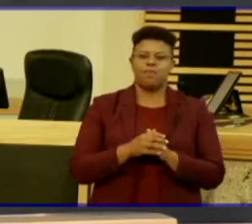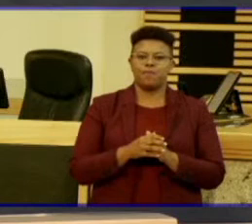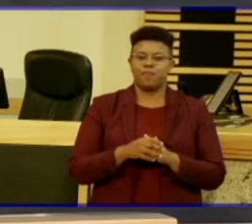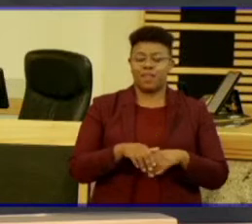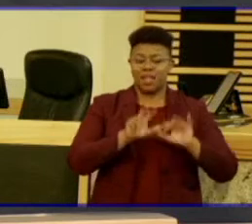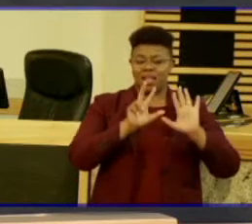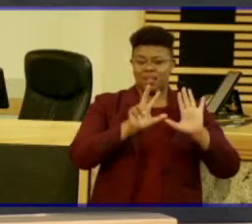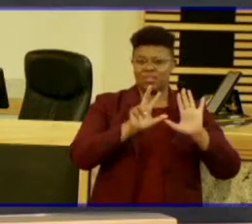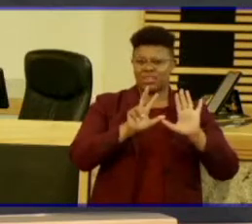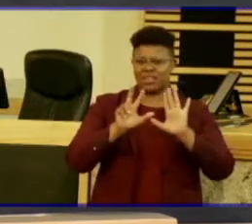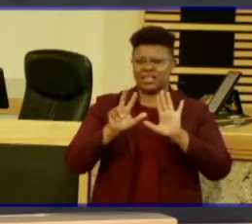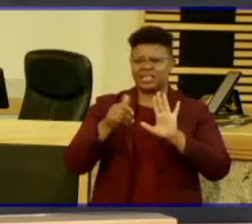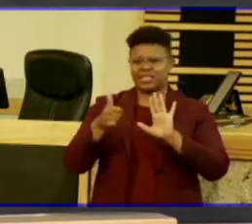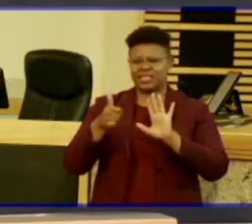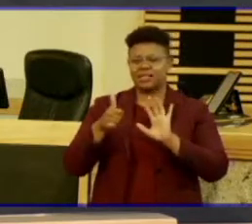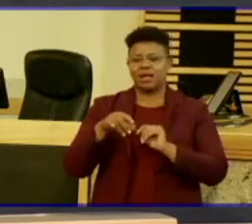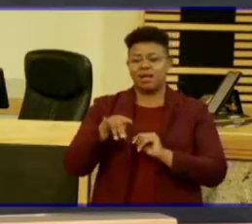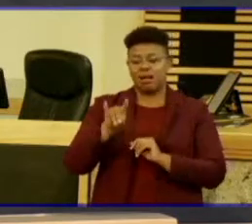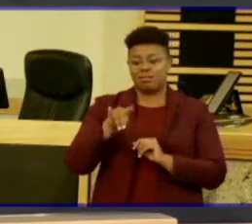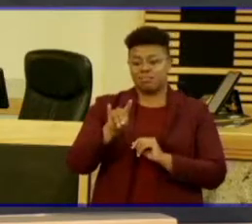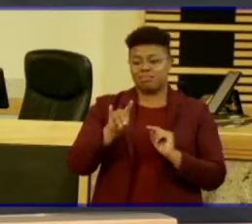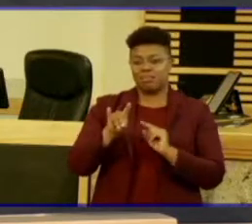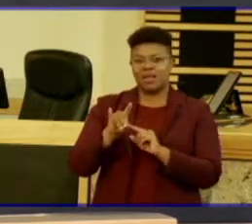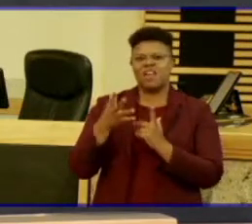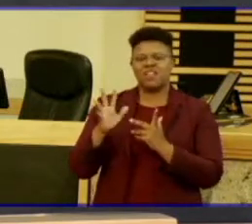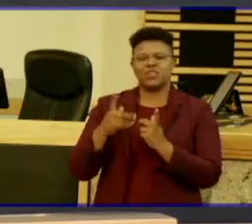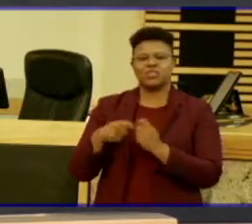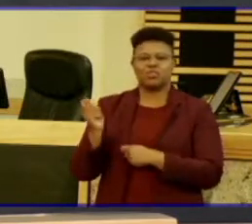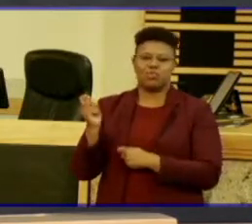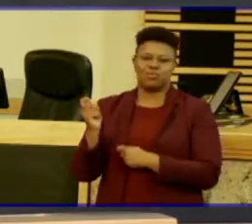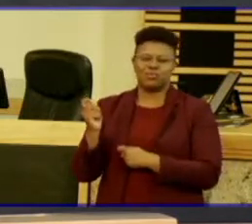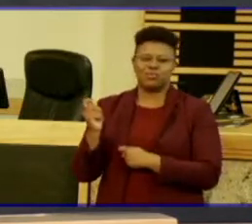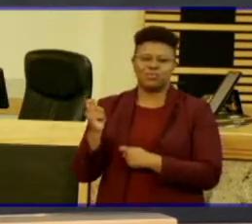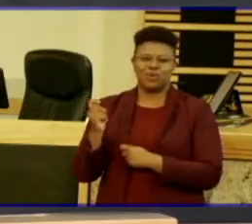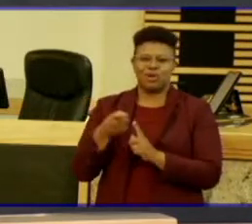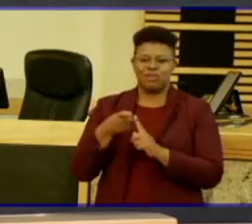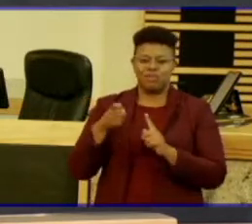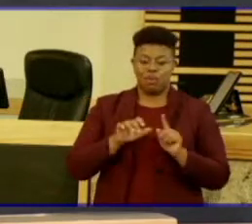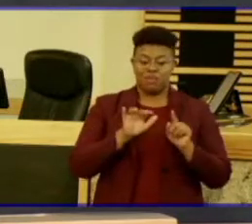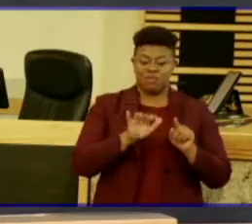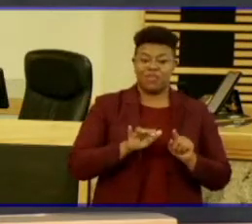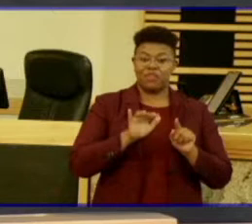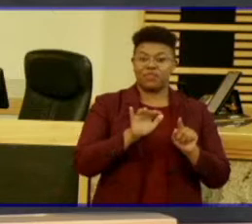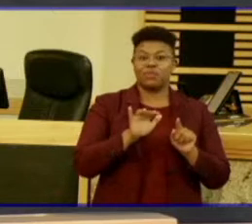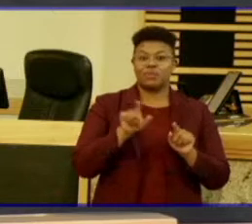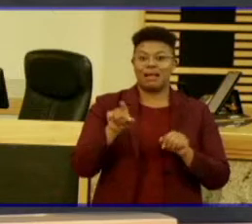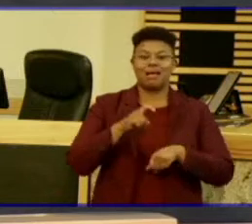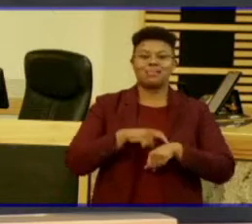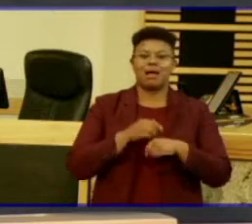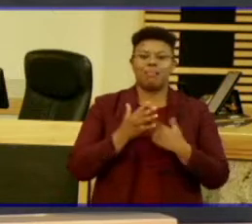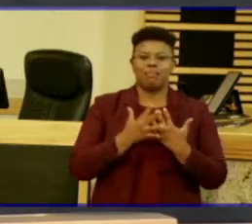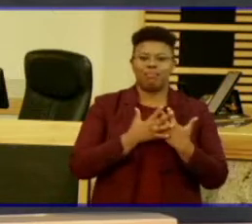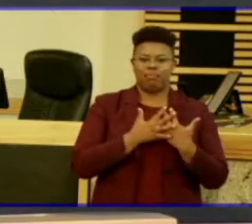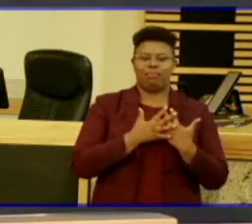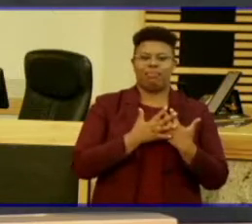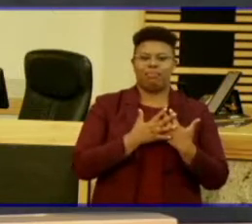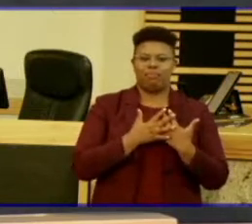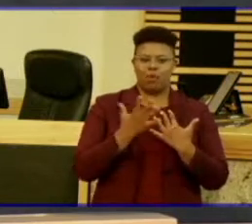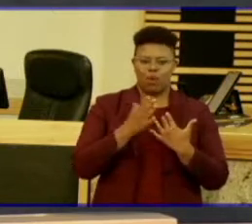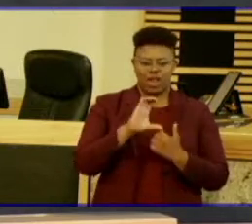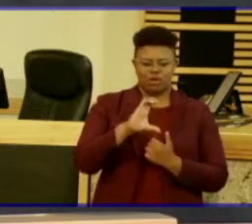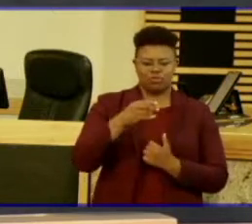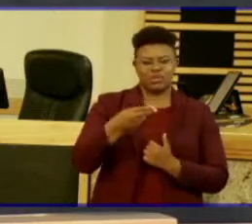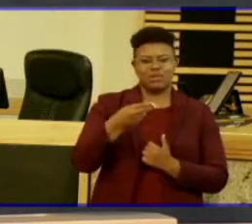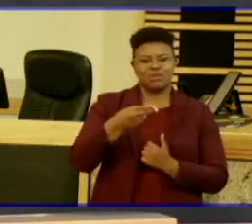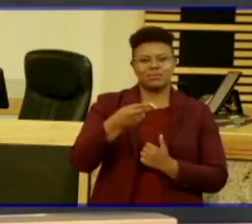886 animals were also sold from the 15 custom feedlots, which are in Christiani, Owar